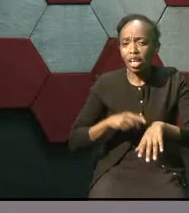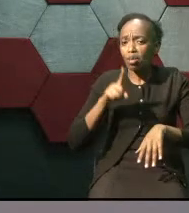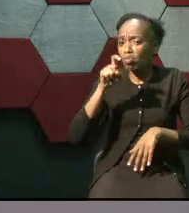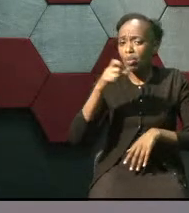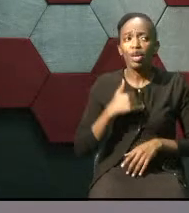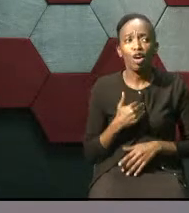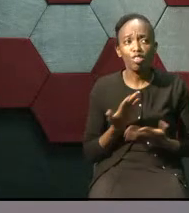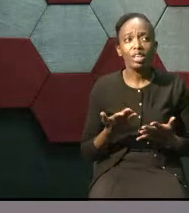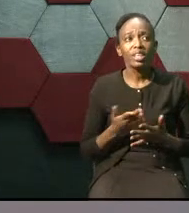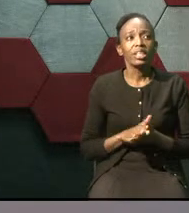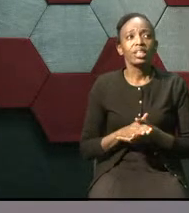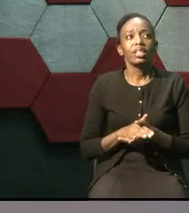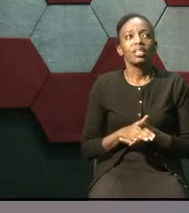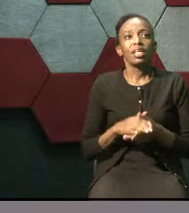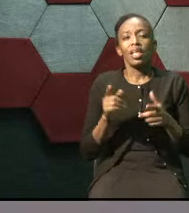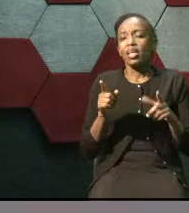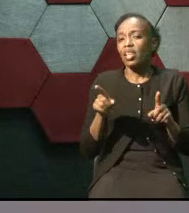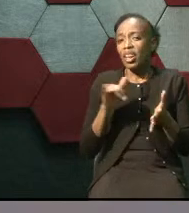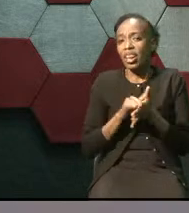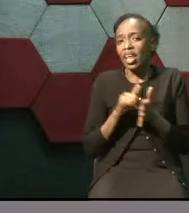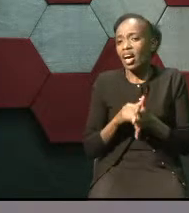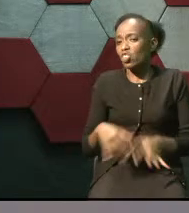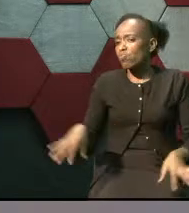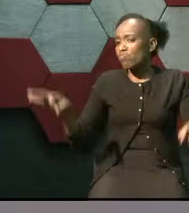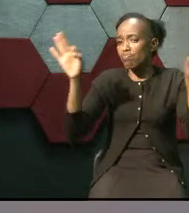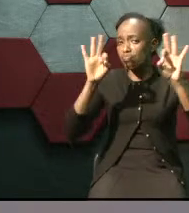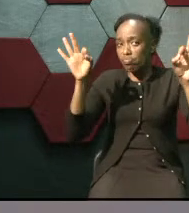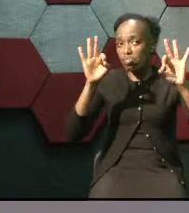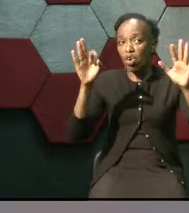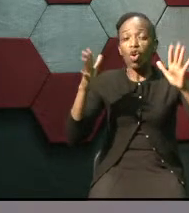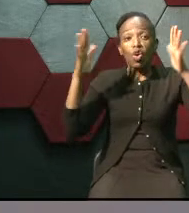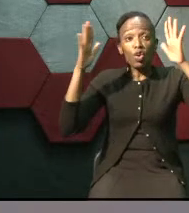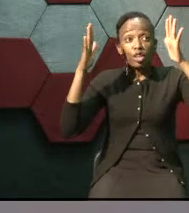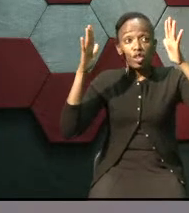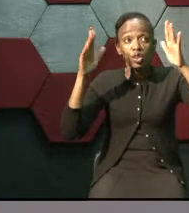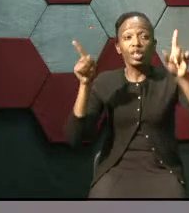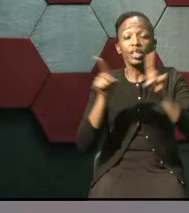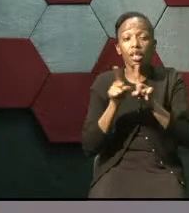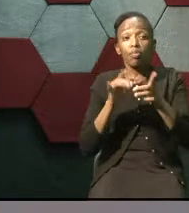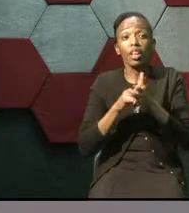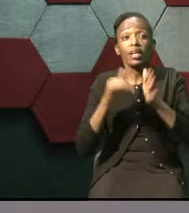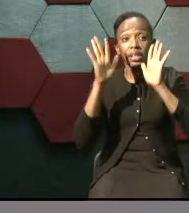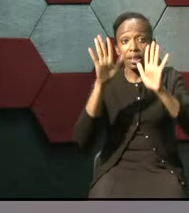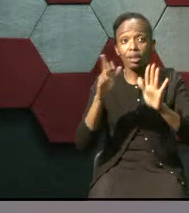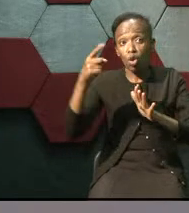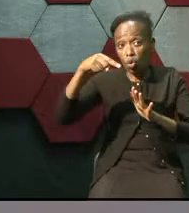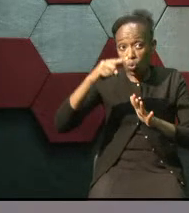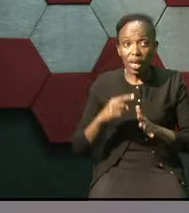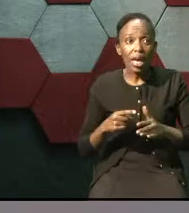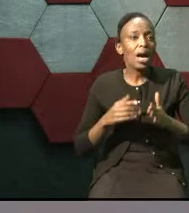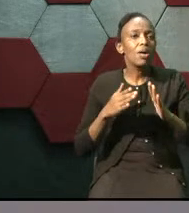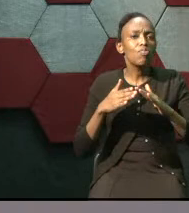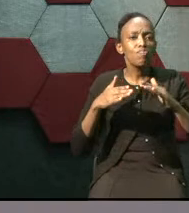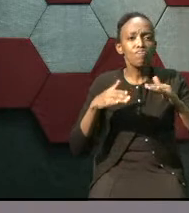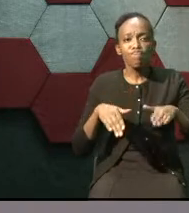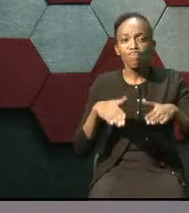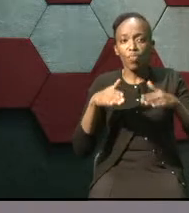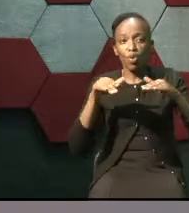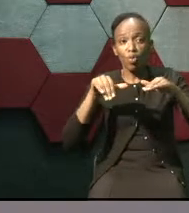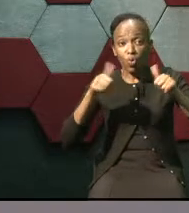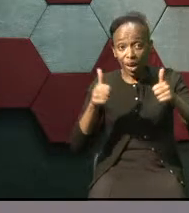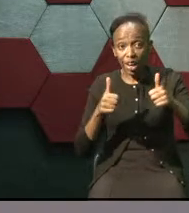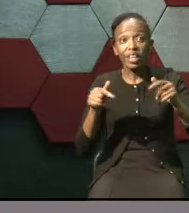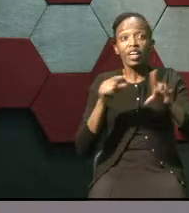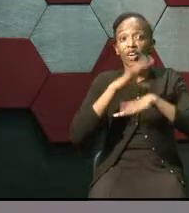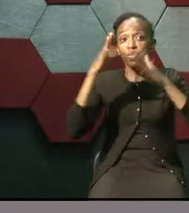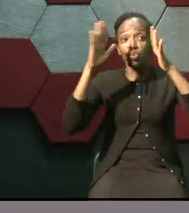made with blown our minds away. Congratulations, ladies. That is incredible. We are so impressed, and congratulations to all